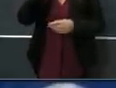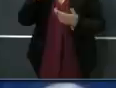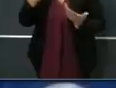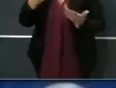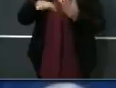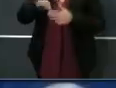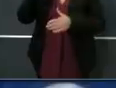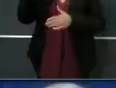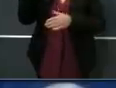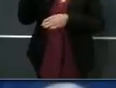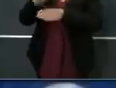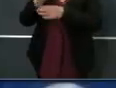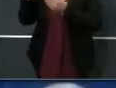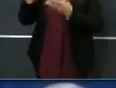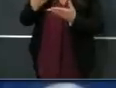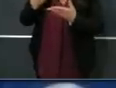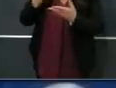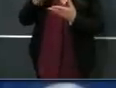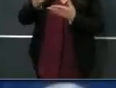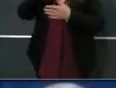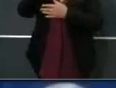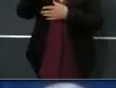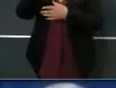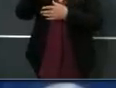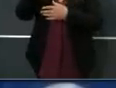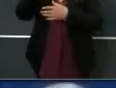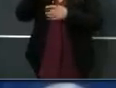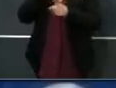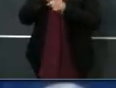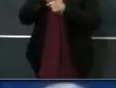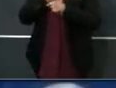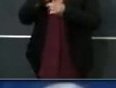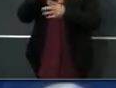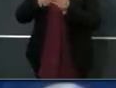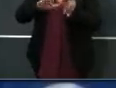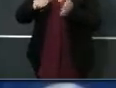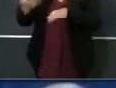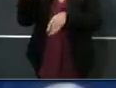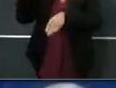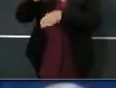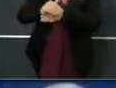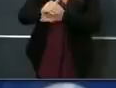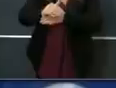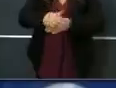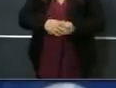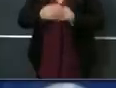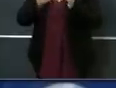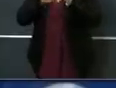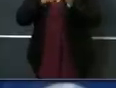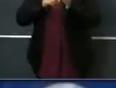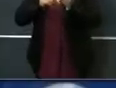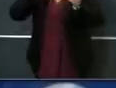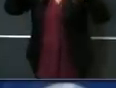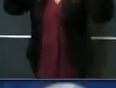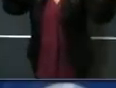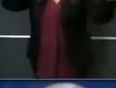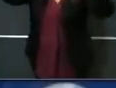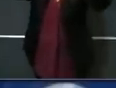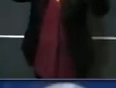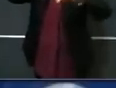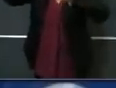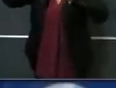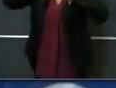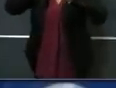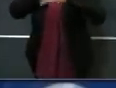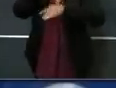additional lives last night. Over the weekend, we crossed that threshold of over 1,000 people that have lost their lives. And now,